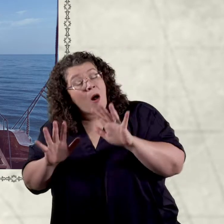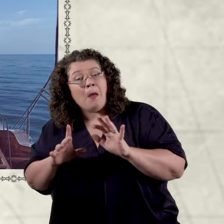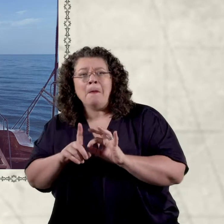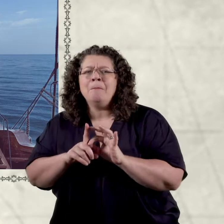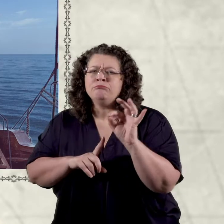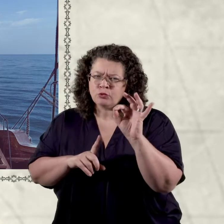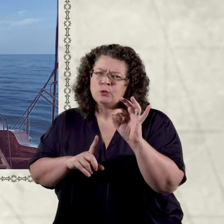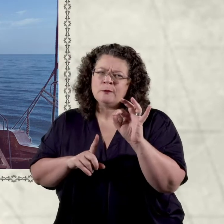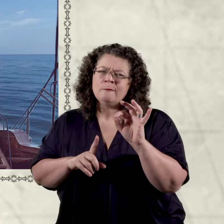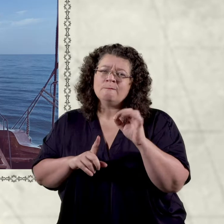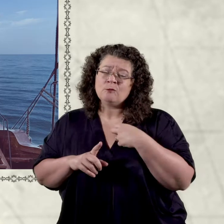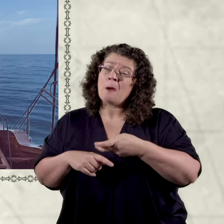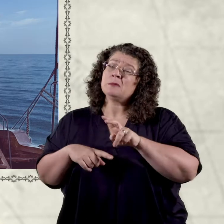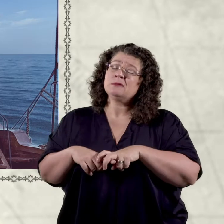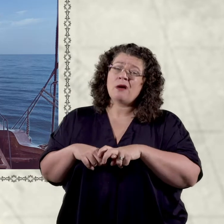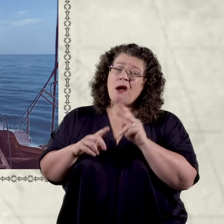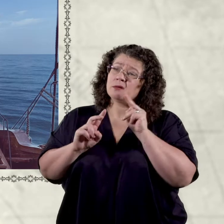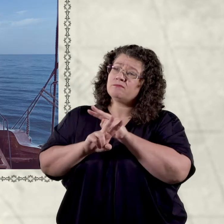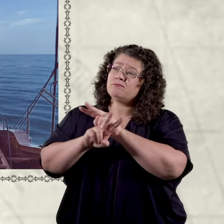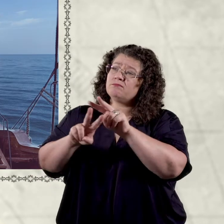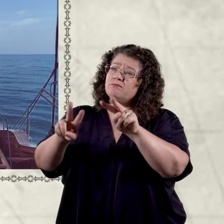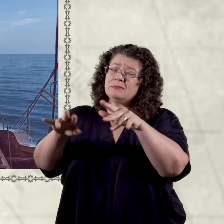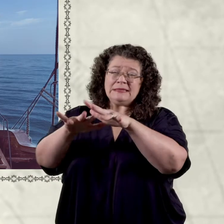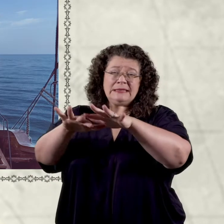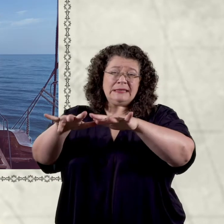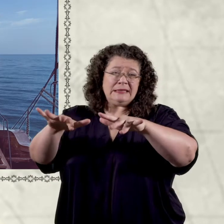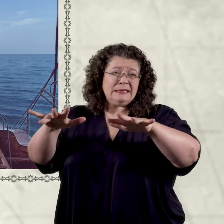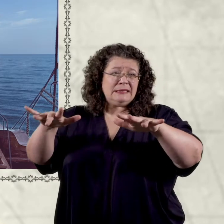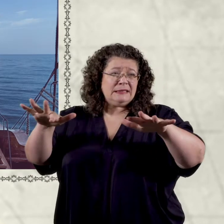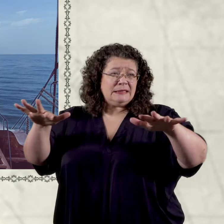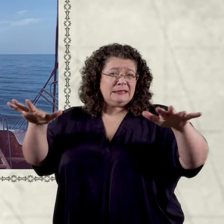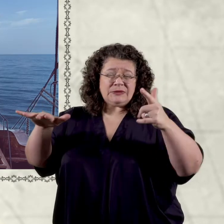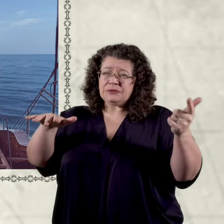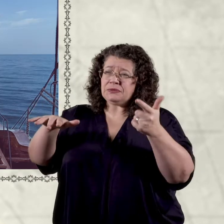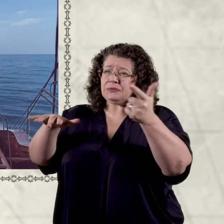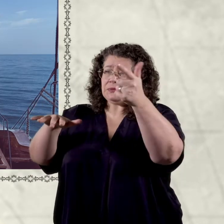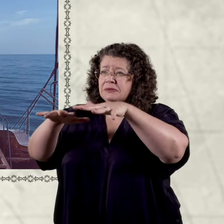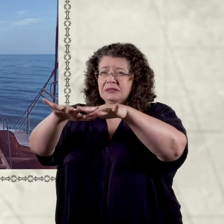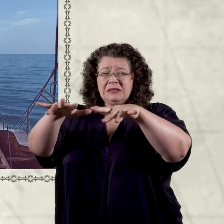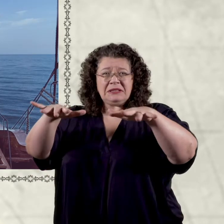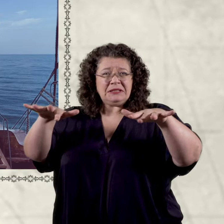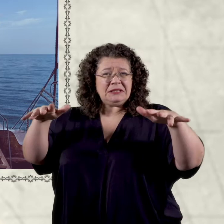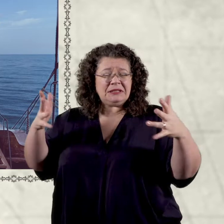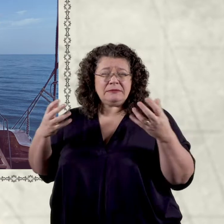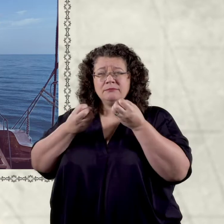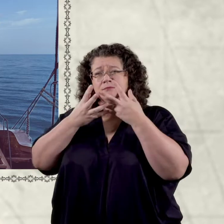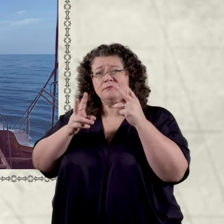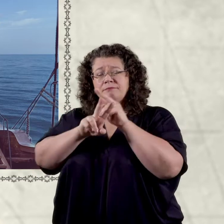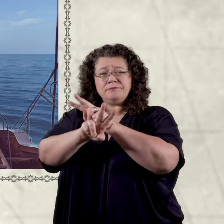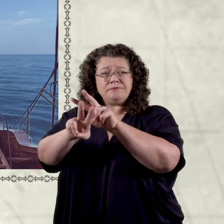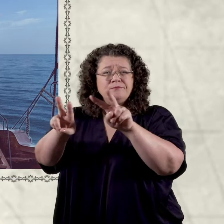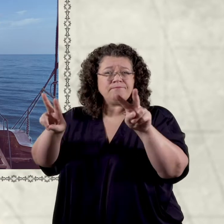I'm sat here looking at the vast, endless sea in front of me. Wow, what a